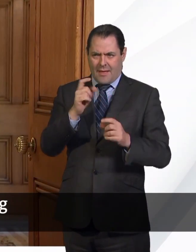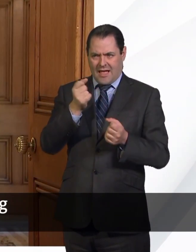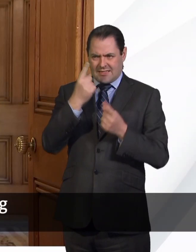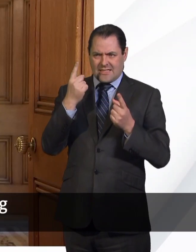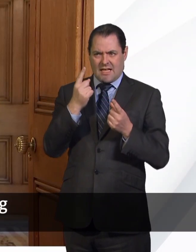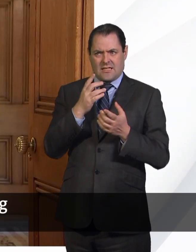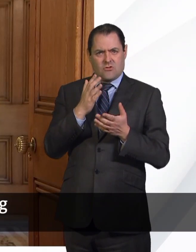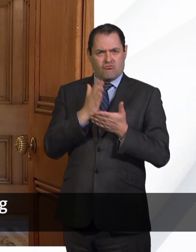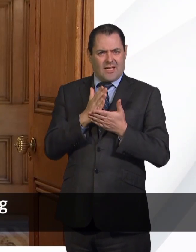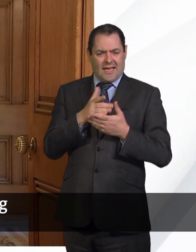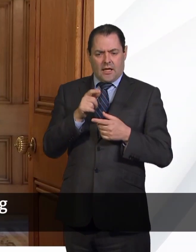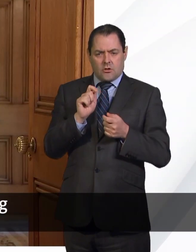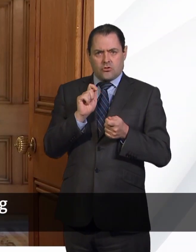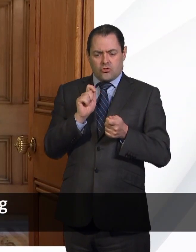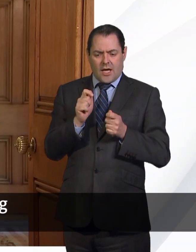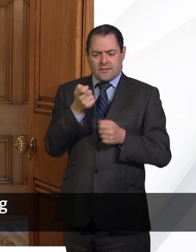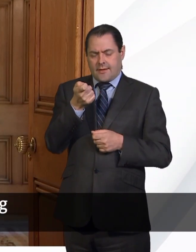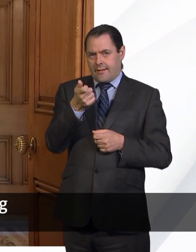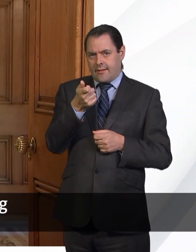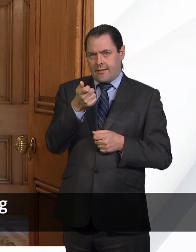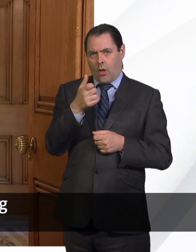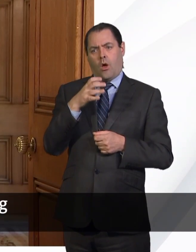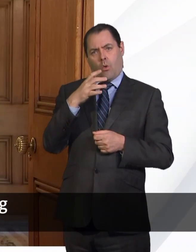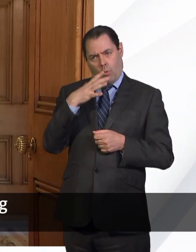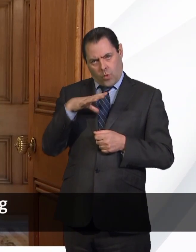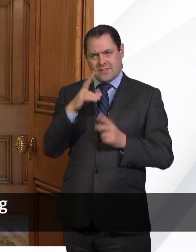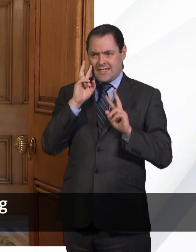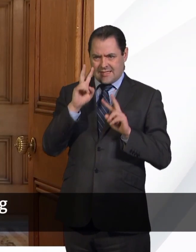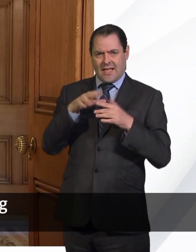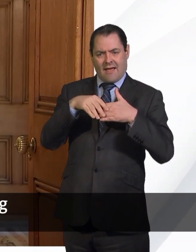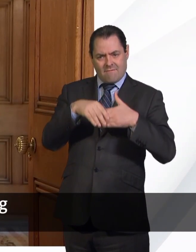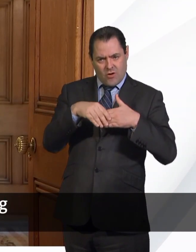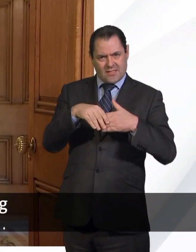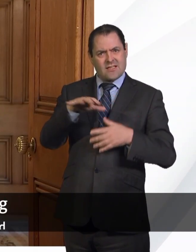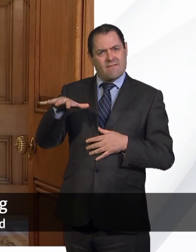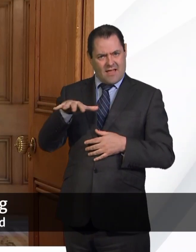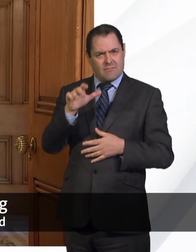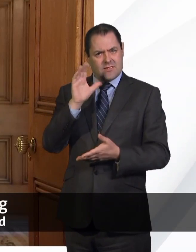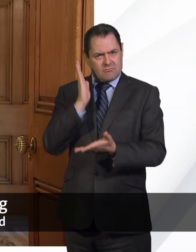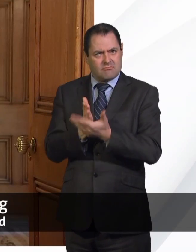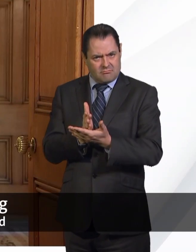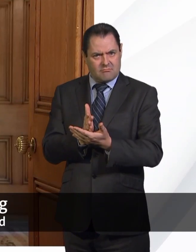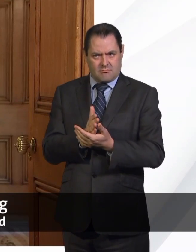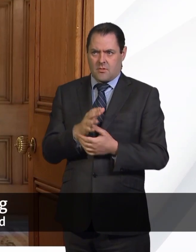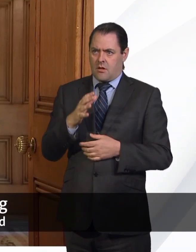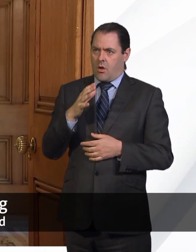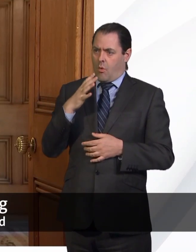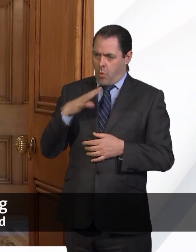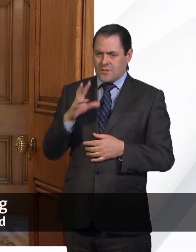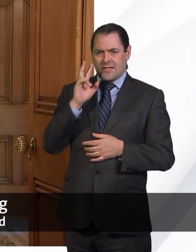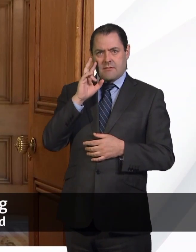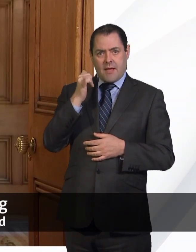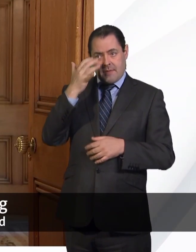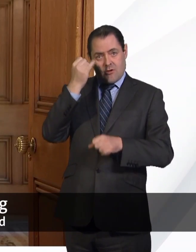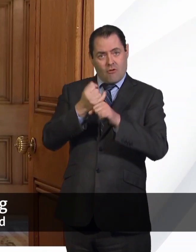the really limited nature of what we're saying. We do want people to be able to see their friends and family. We do want people to be able to see 2 grandparents